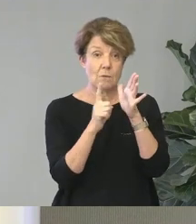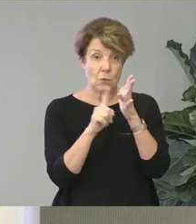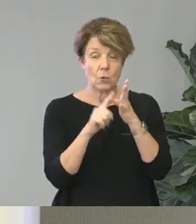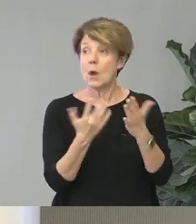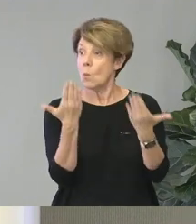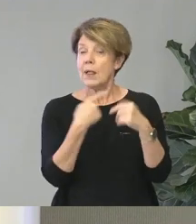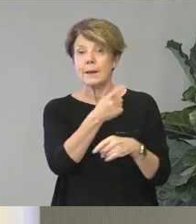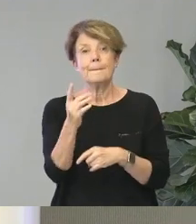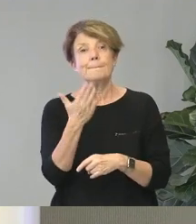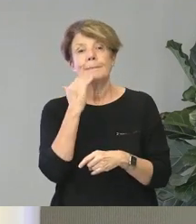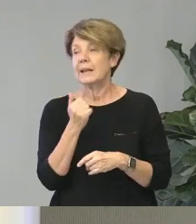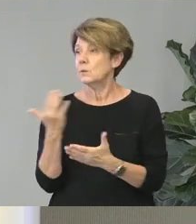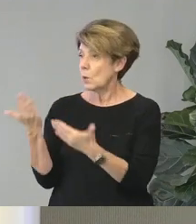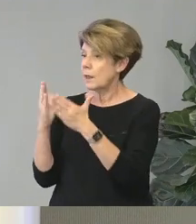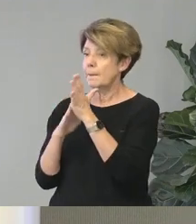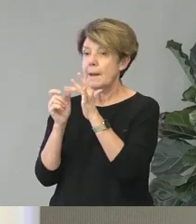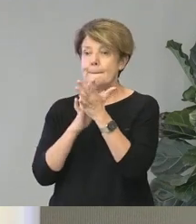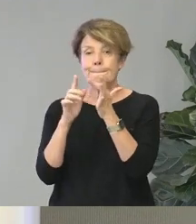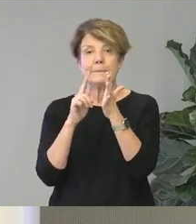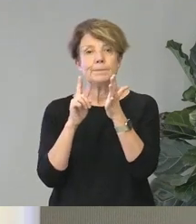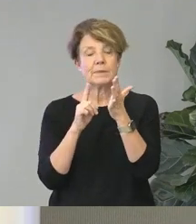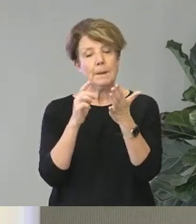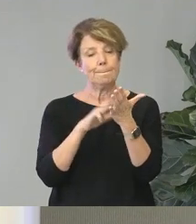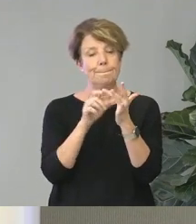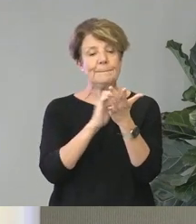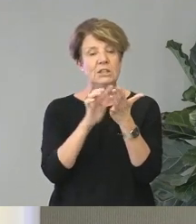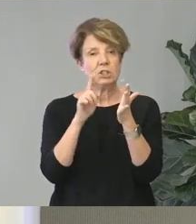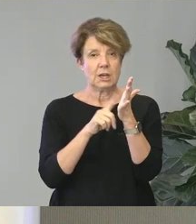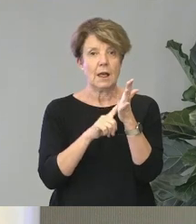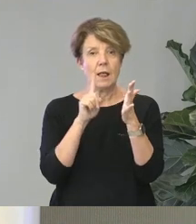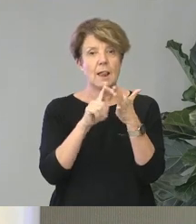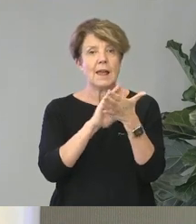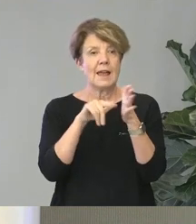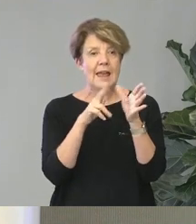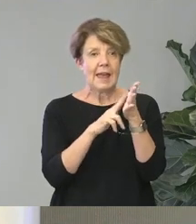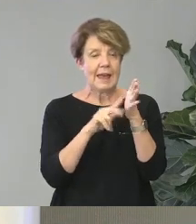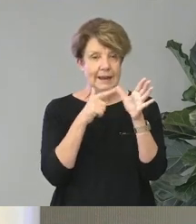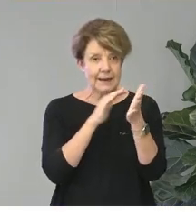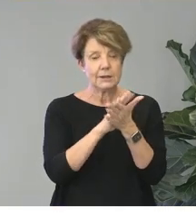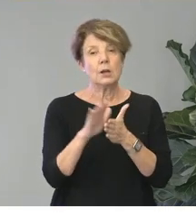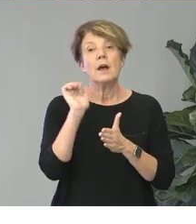venue, please welcome Michelle Hannan, Gilbert and Tobin Partner for Pro Bono Services and Corporate Responsibility.